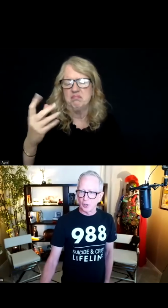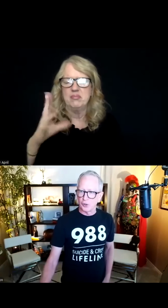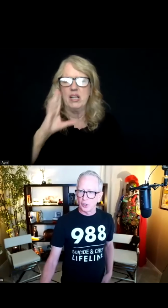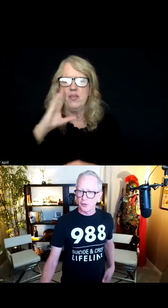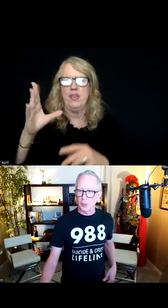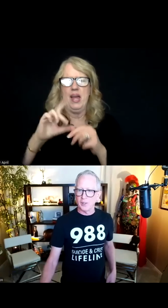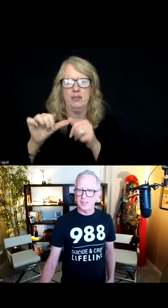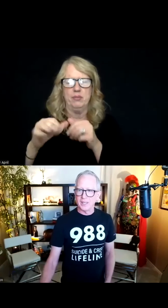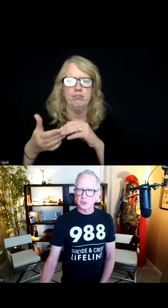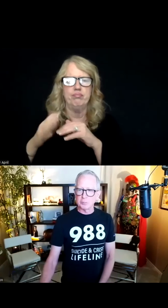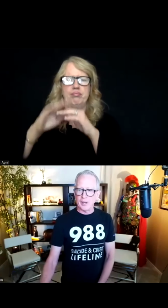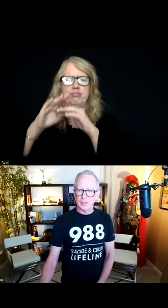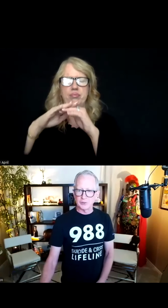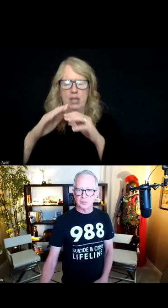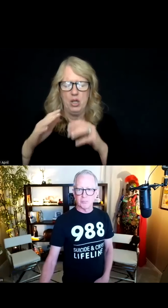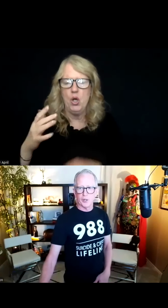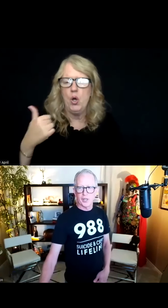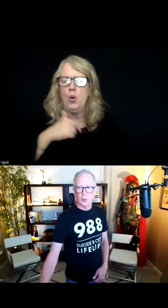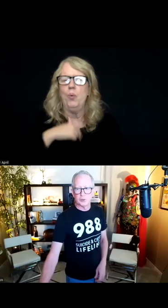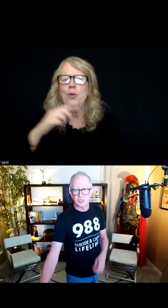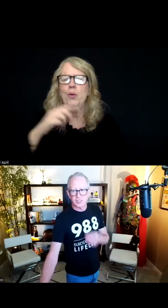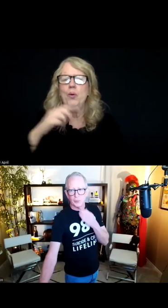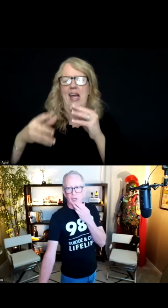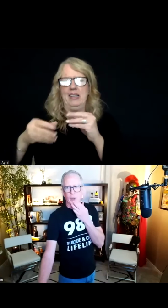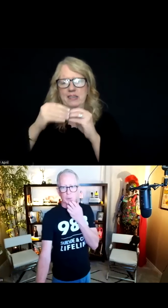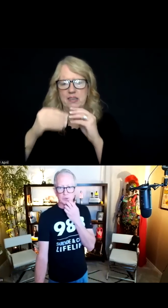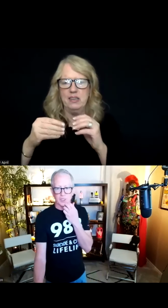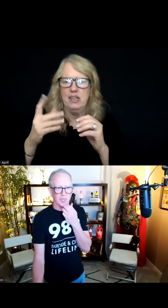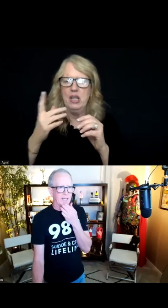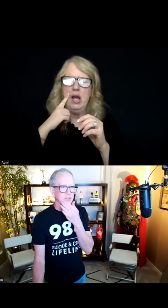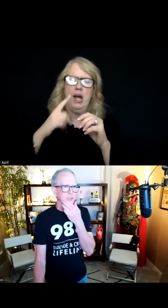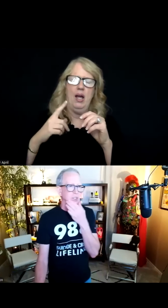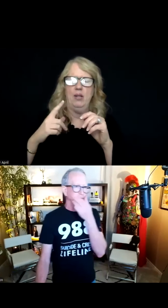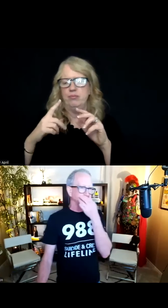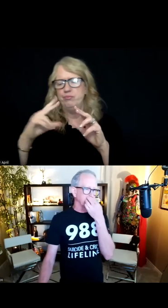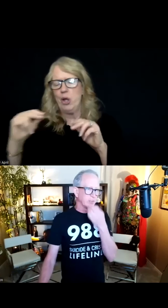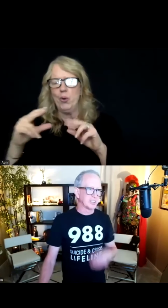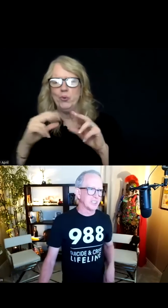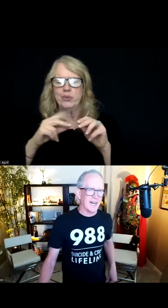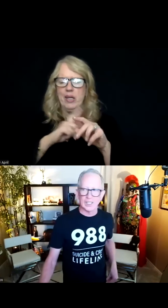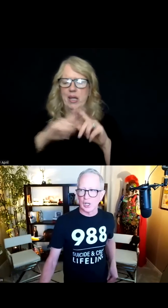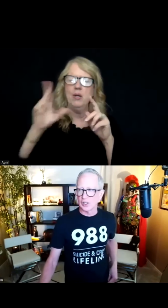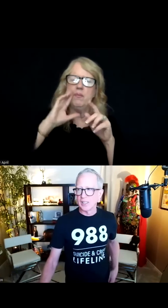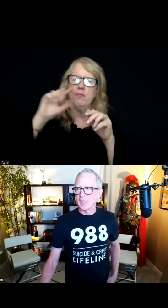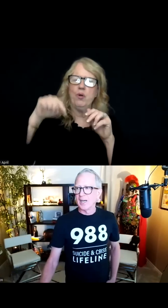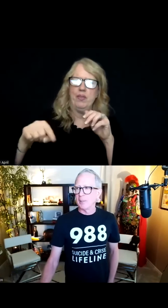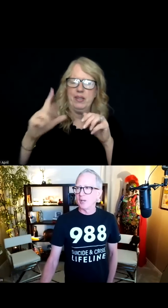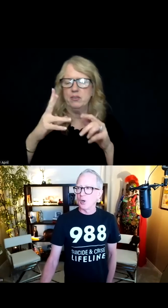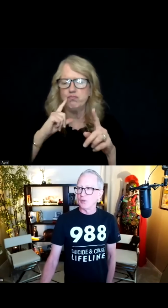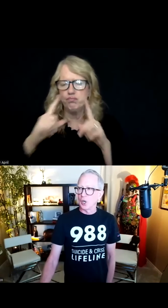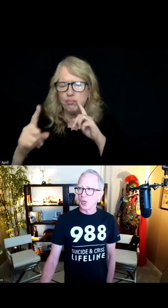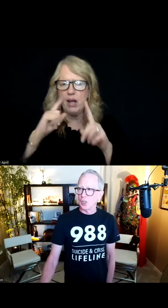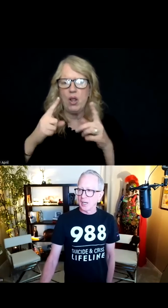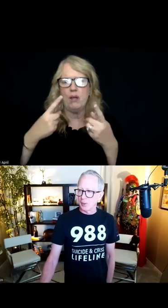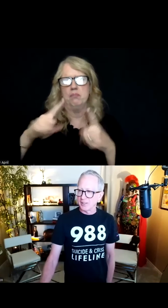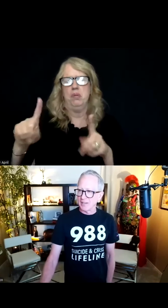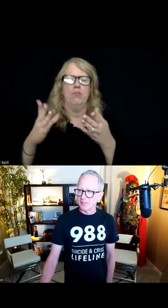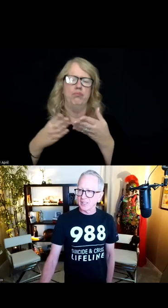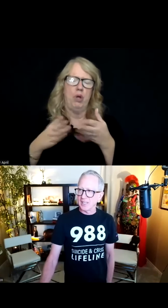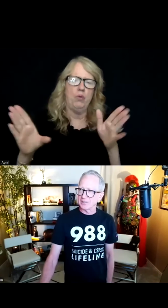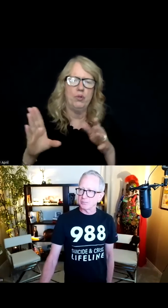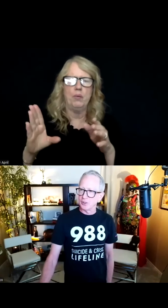up further, although we sprinkled some more no's and don't knows as a result of this rich dialogue. But overall,